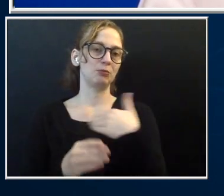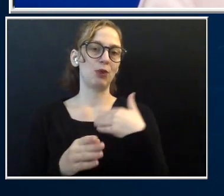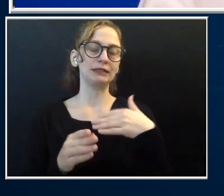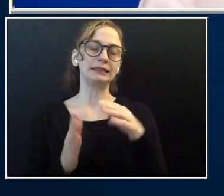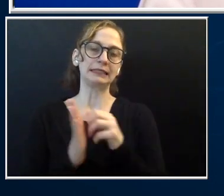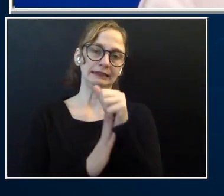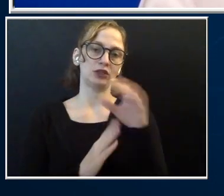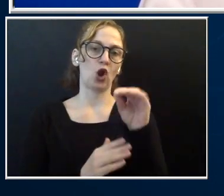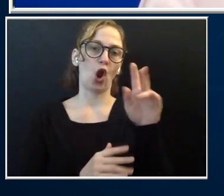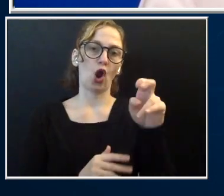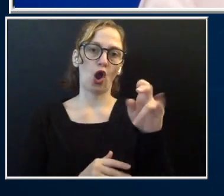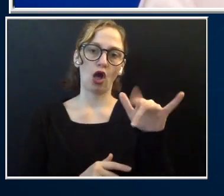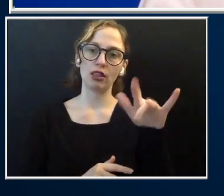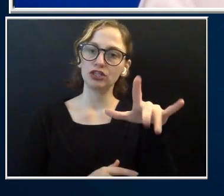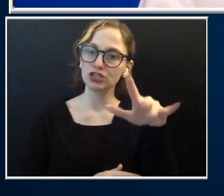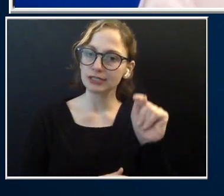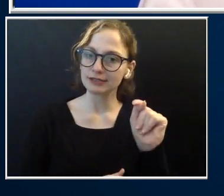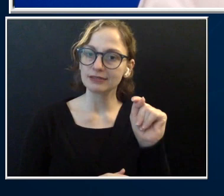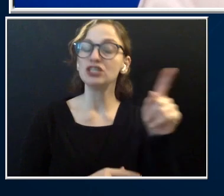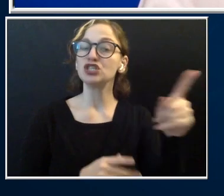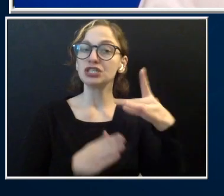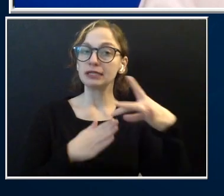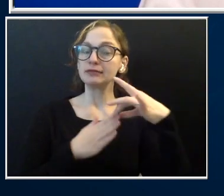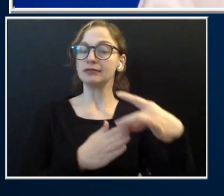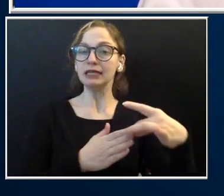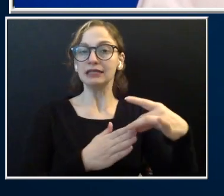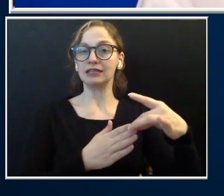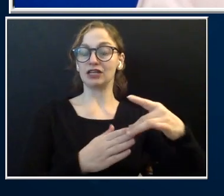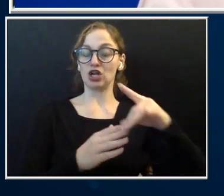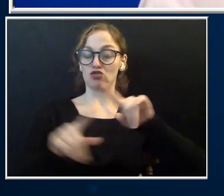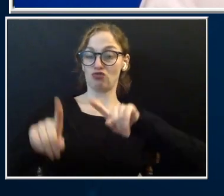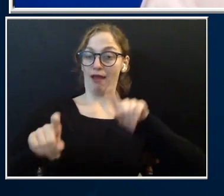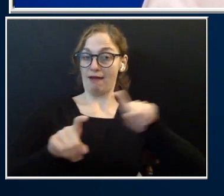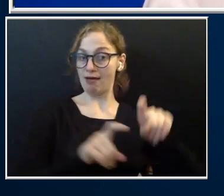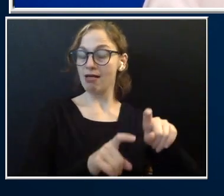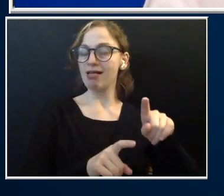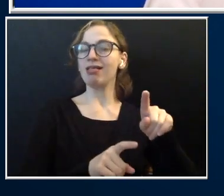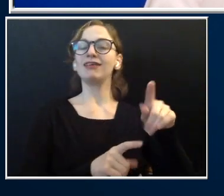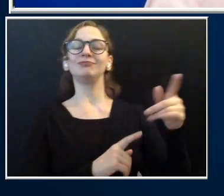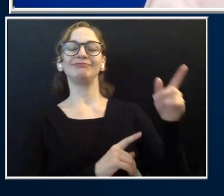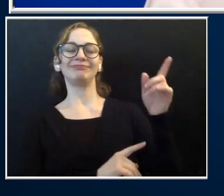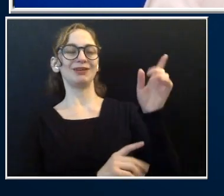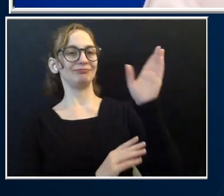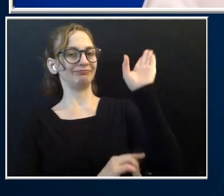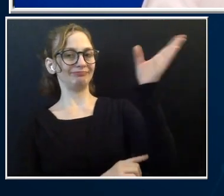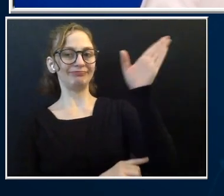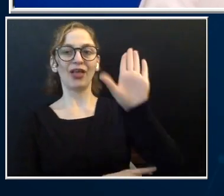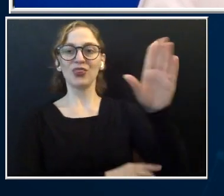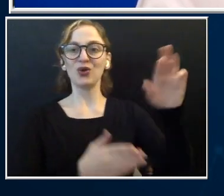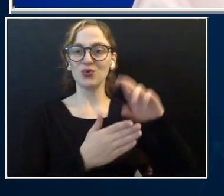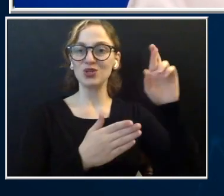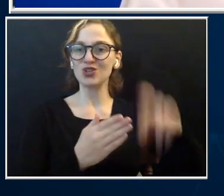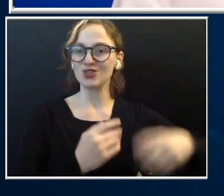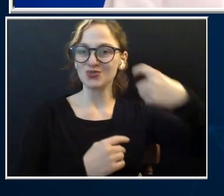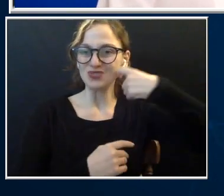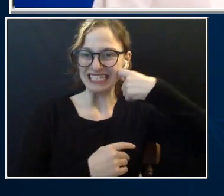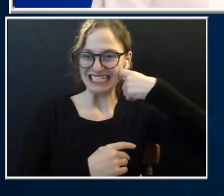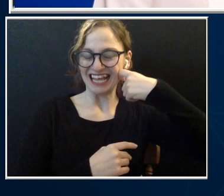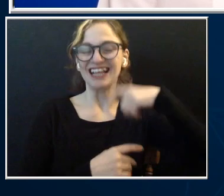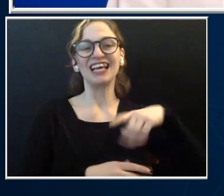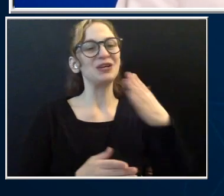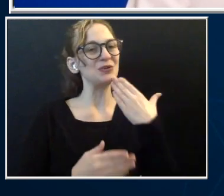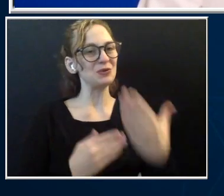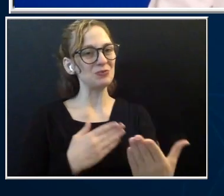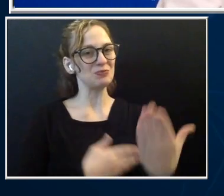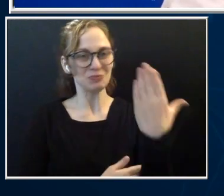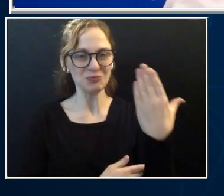the results of which were presented earlier this month at the San Antonio Breast Cancer Symposium. Good morning, Dr. White. Thanks for being with us today. Good morning.